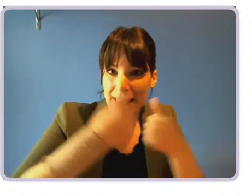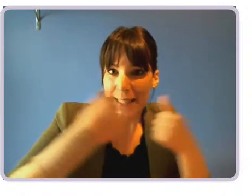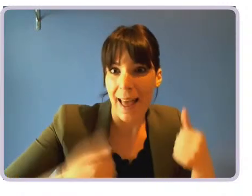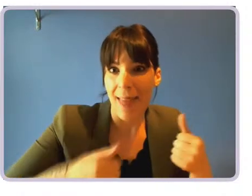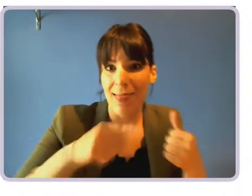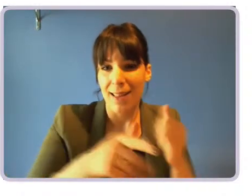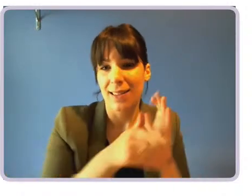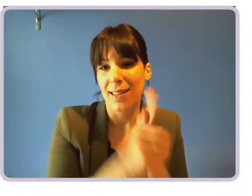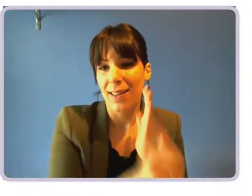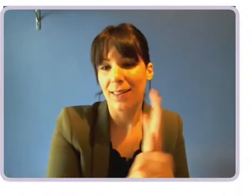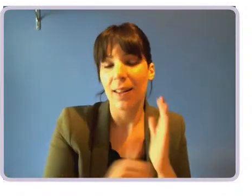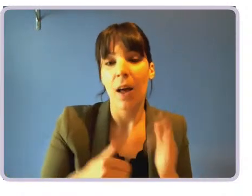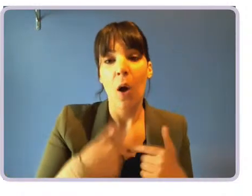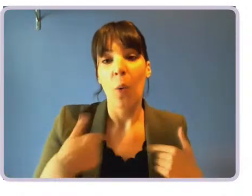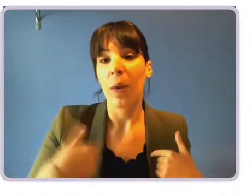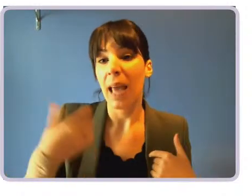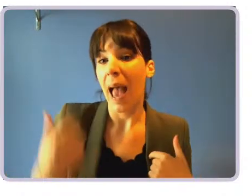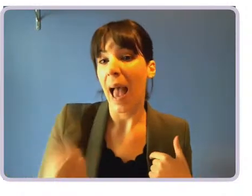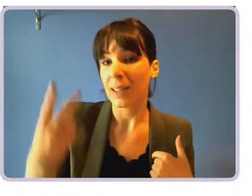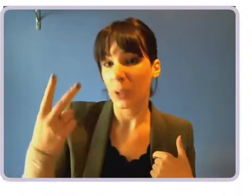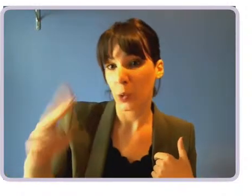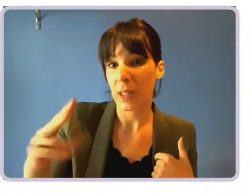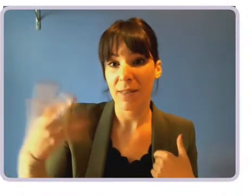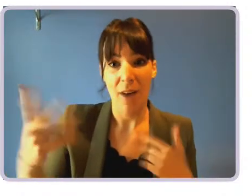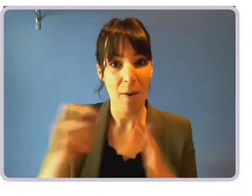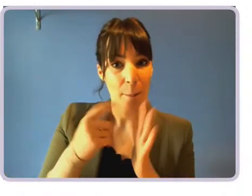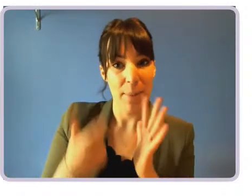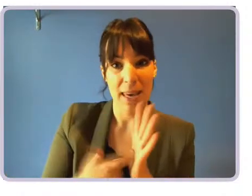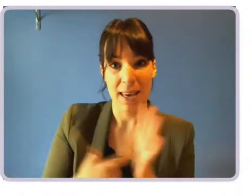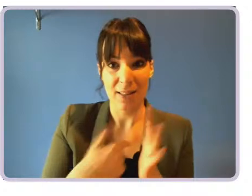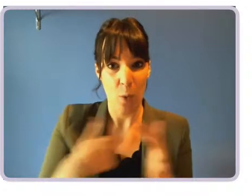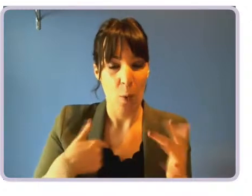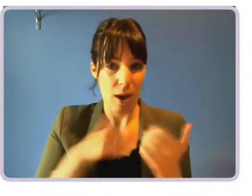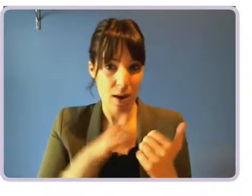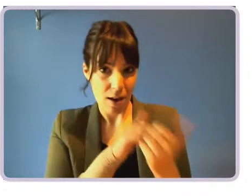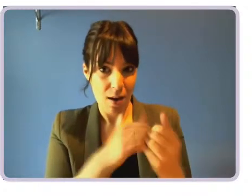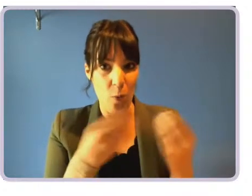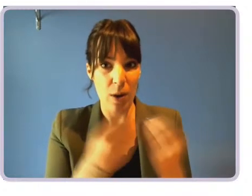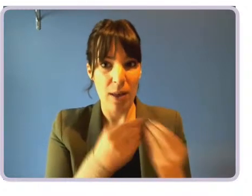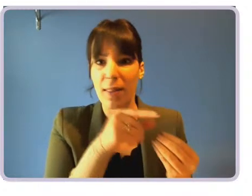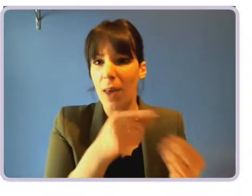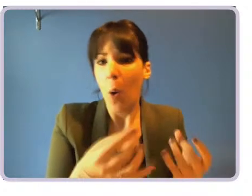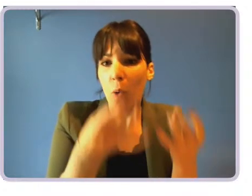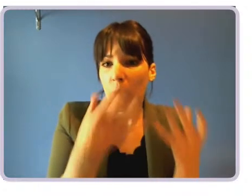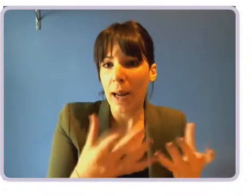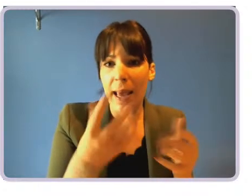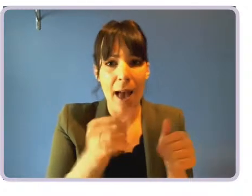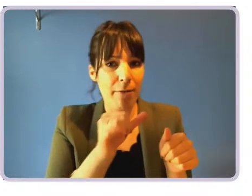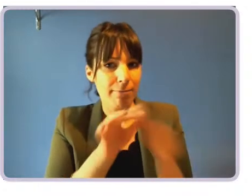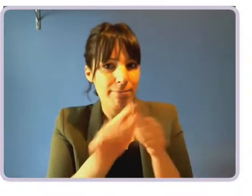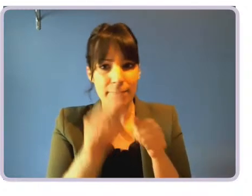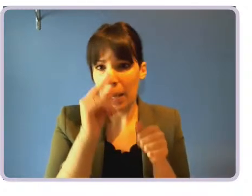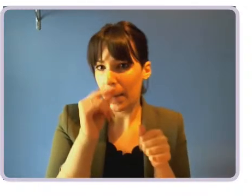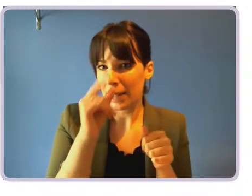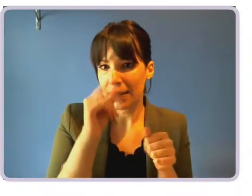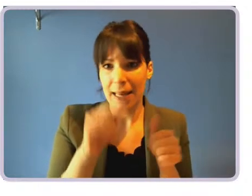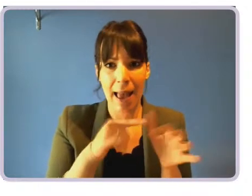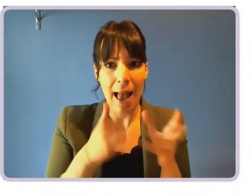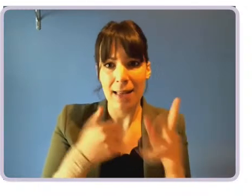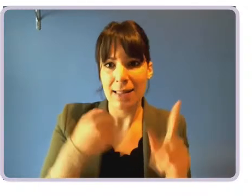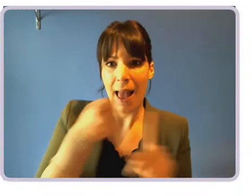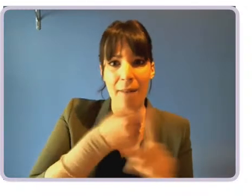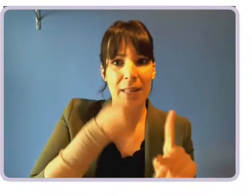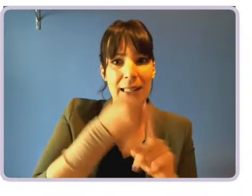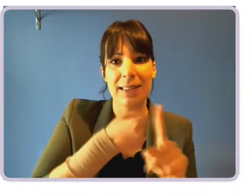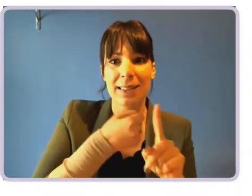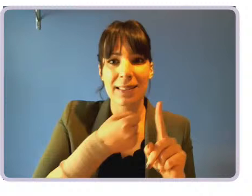working with, had already developed incredible capacity as advocates for disability rights in their community. What we now wanted to do